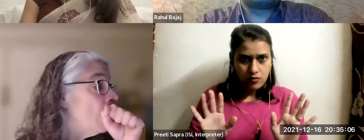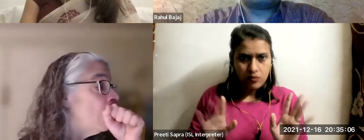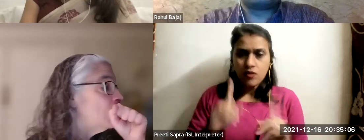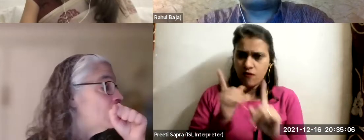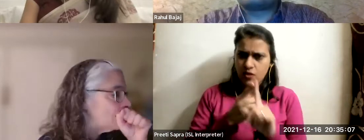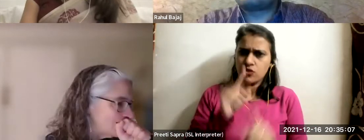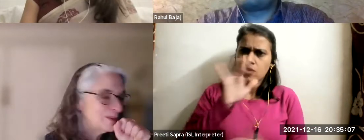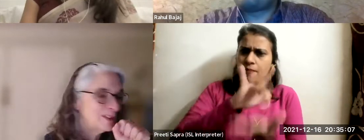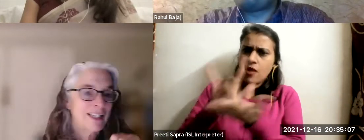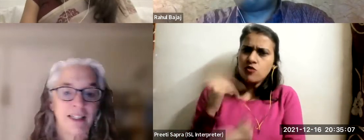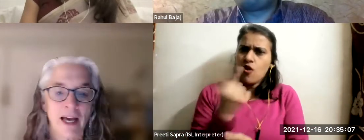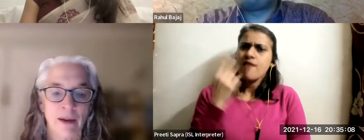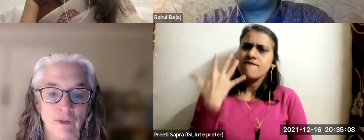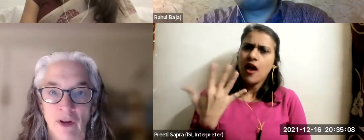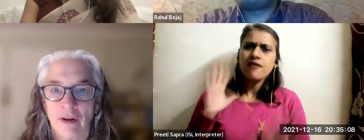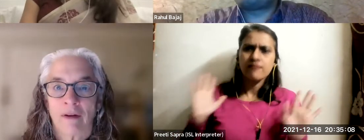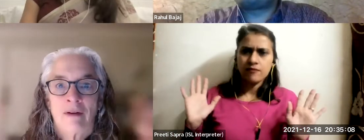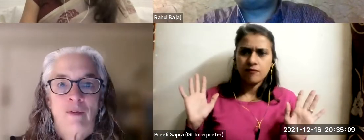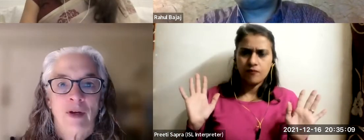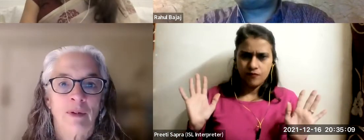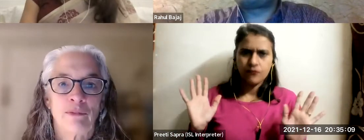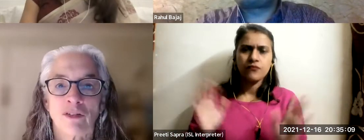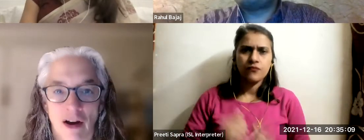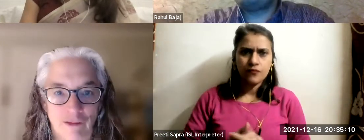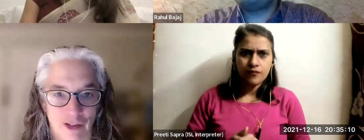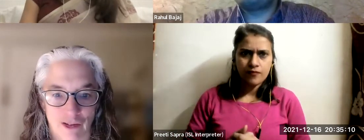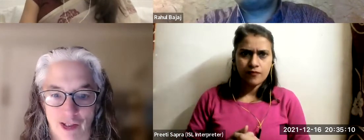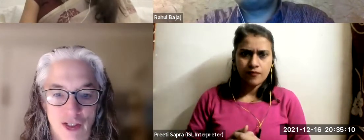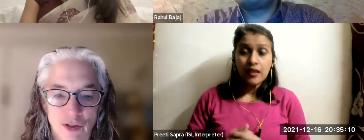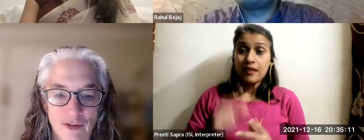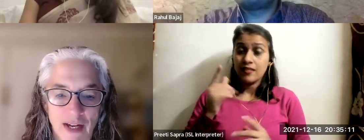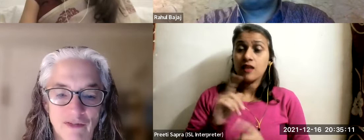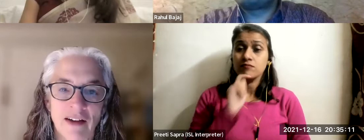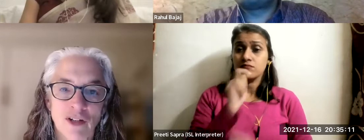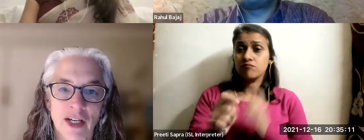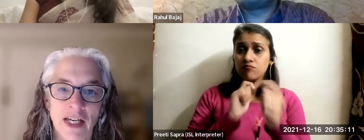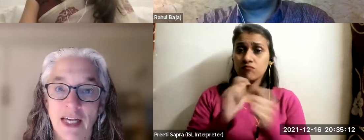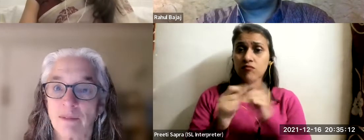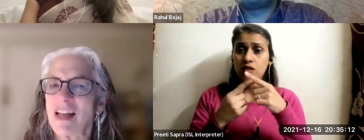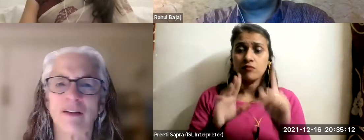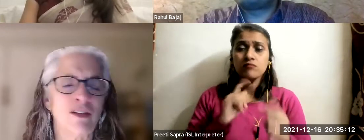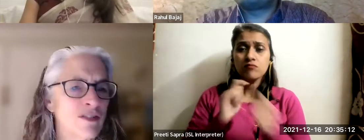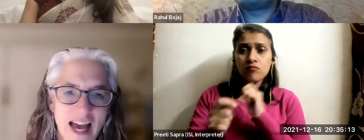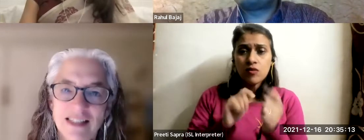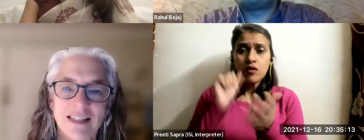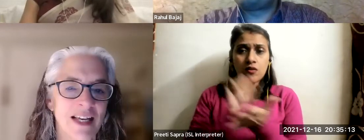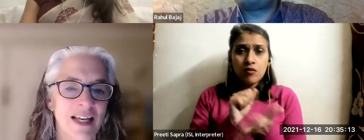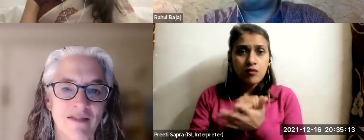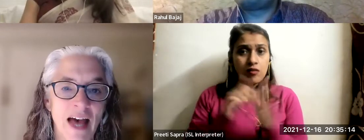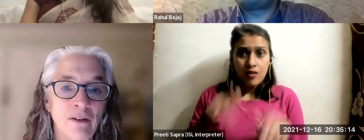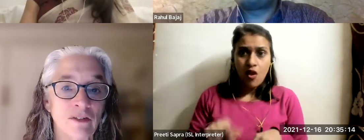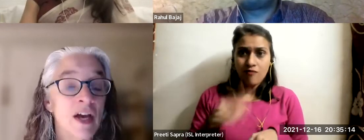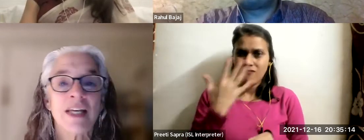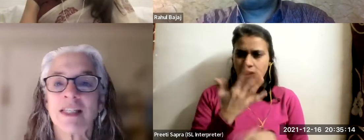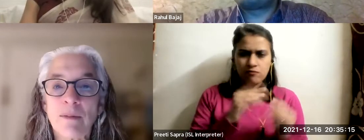literally. With the ATMs, we had a big press conference. As soon as we had 5 talking ATMs, now there's tens and tens